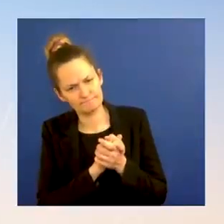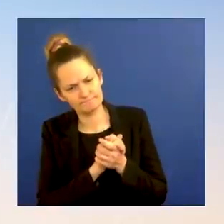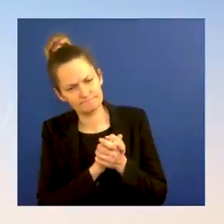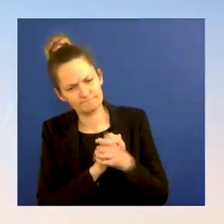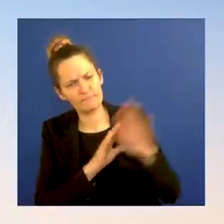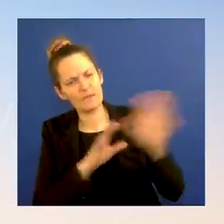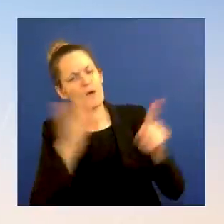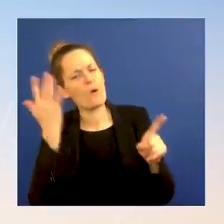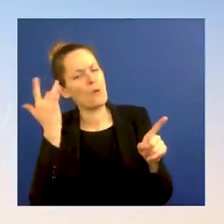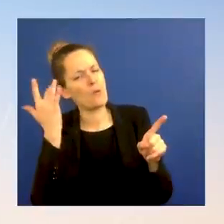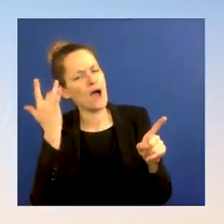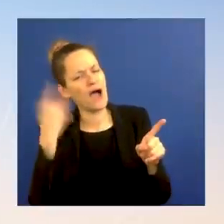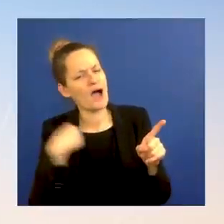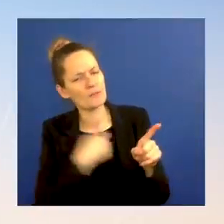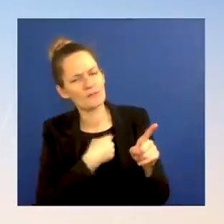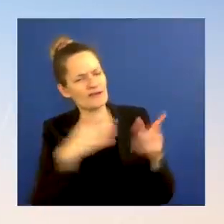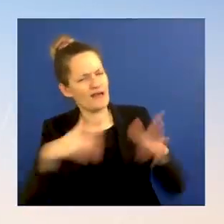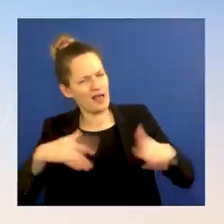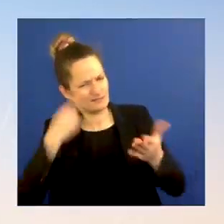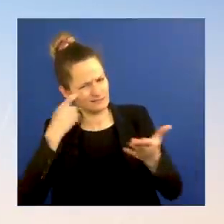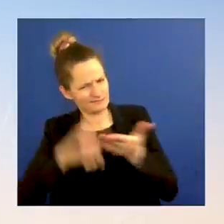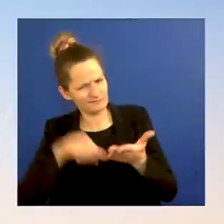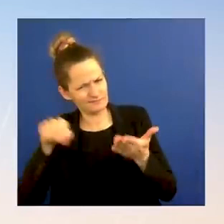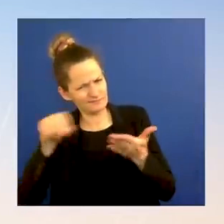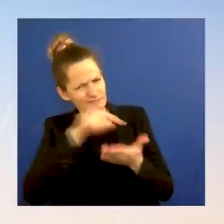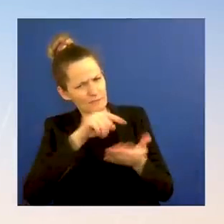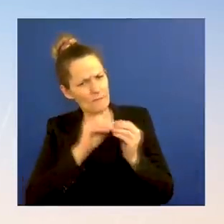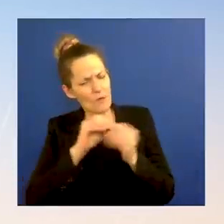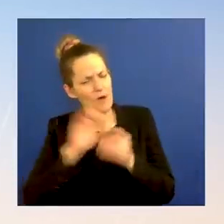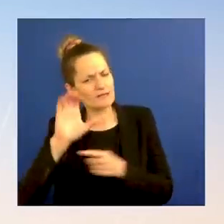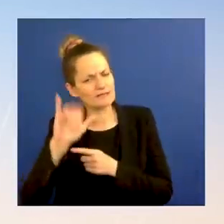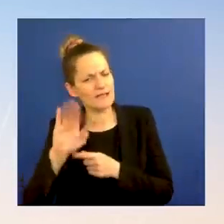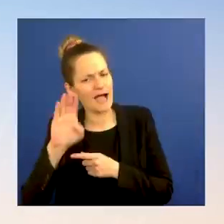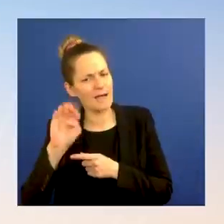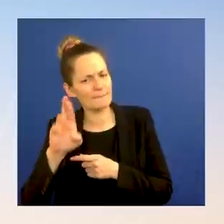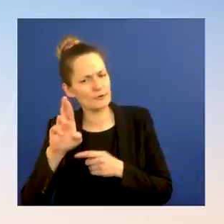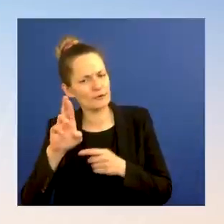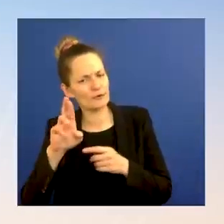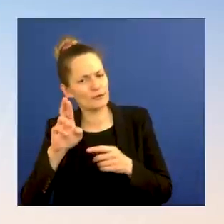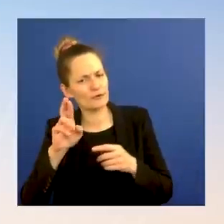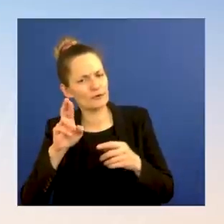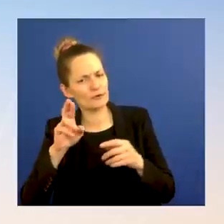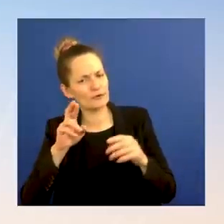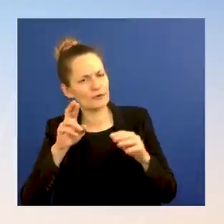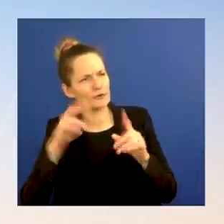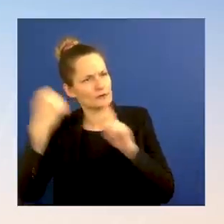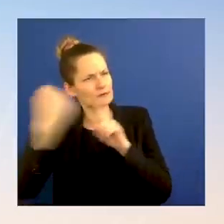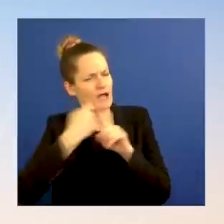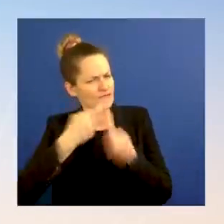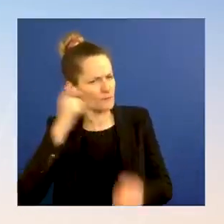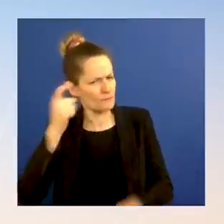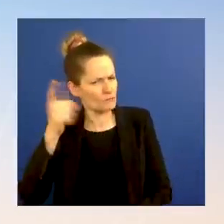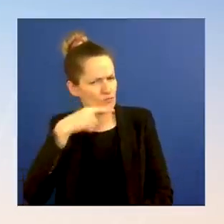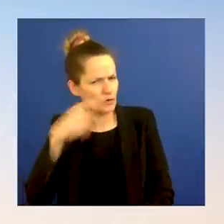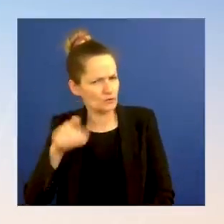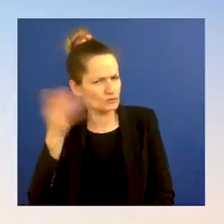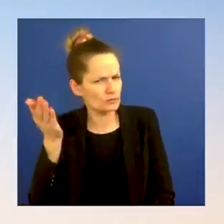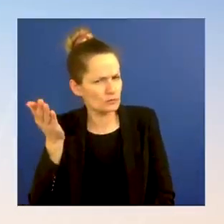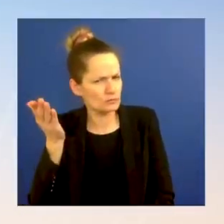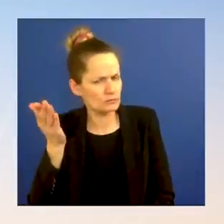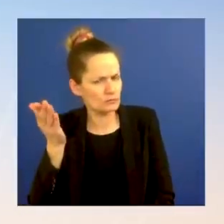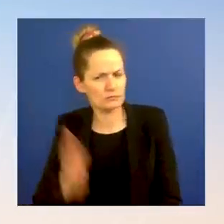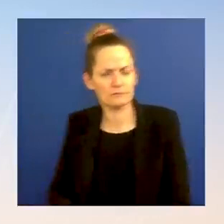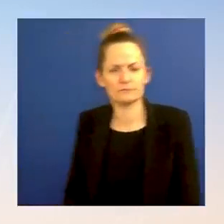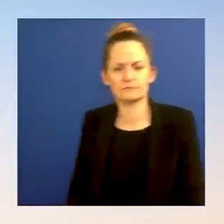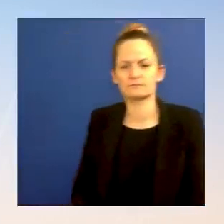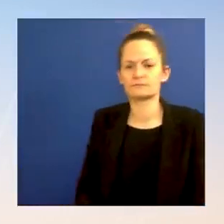activity by the Russians at this point, do you believe it has to do more with the defenses, as you